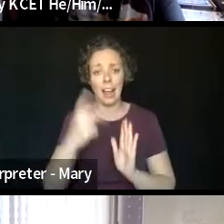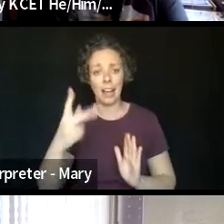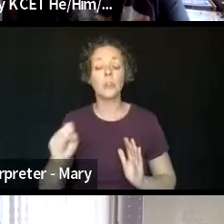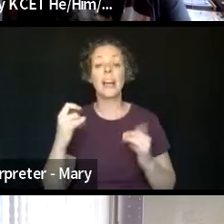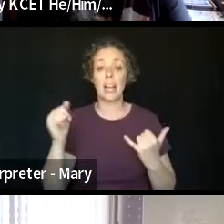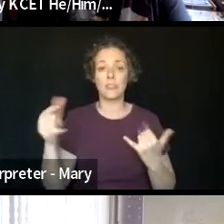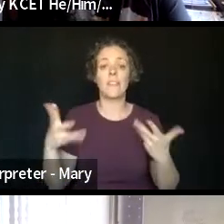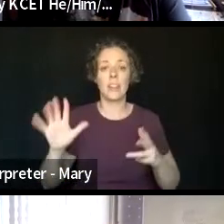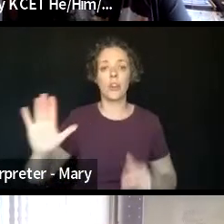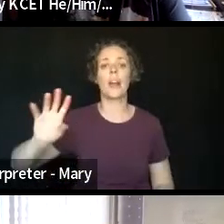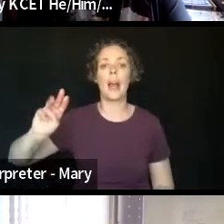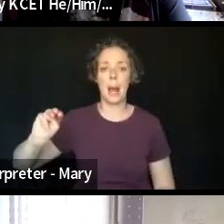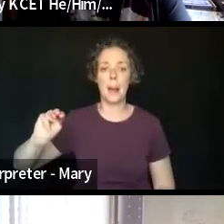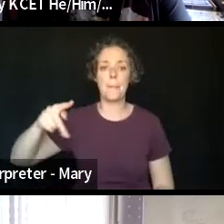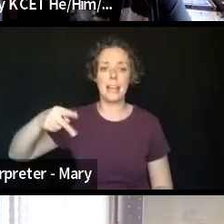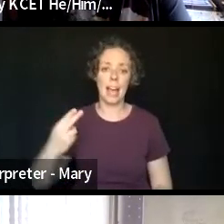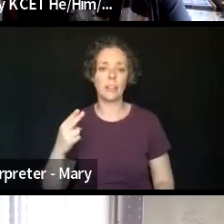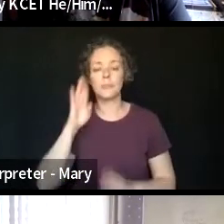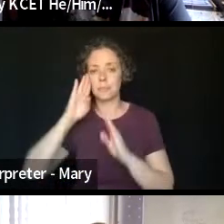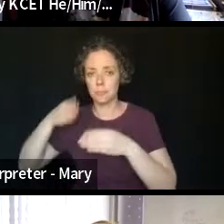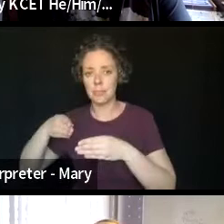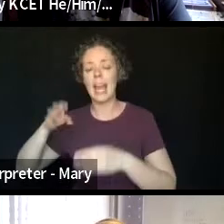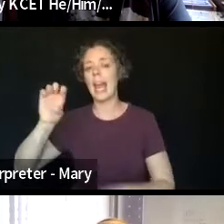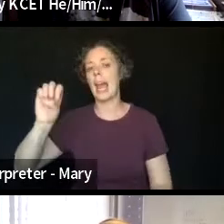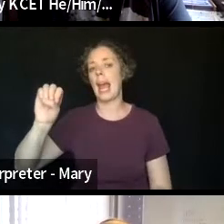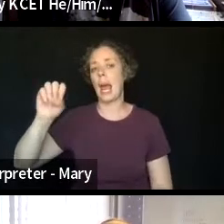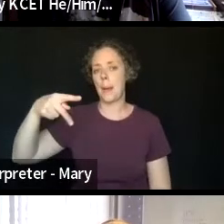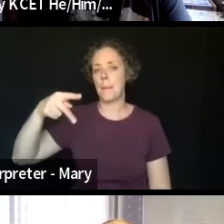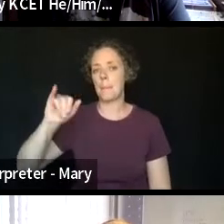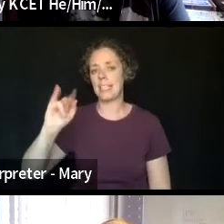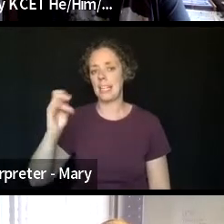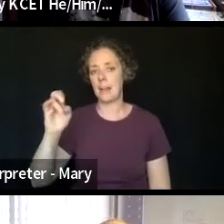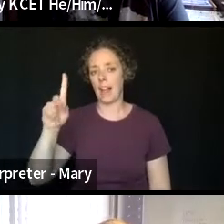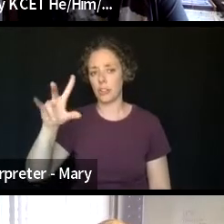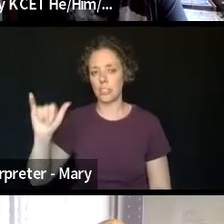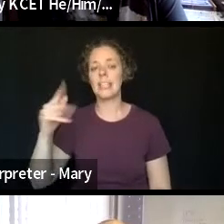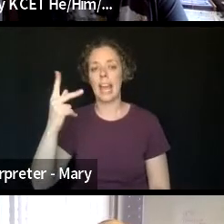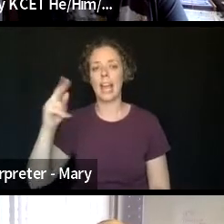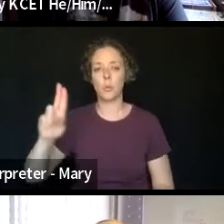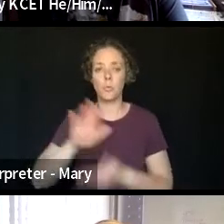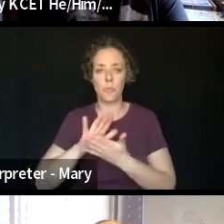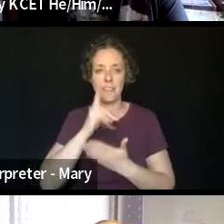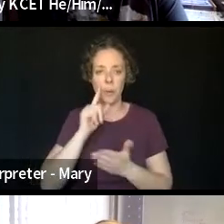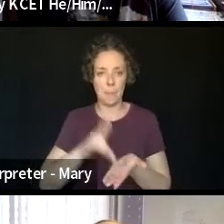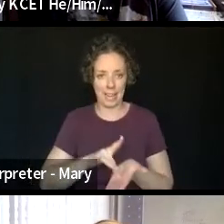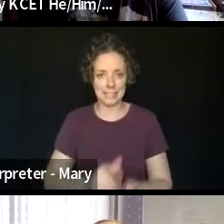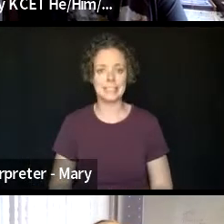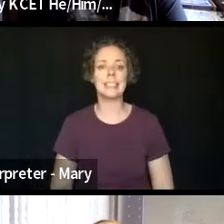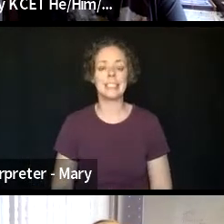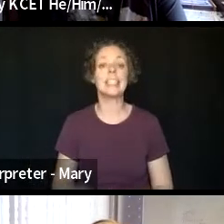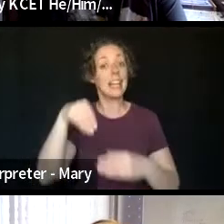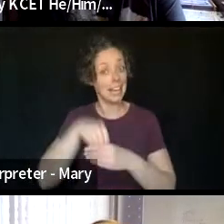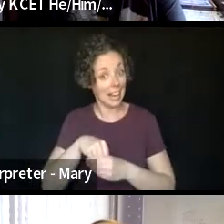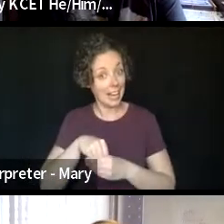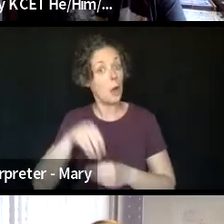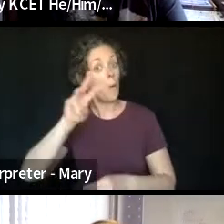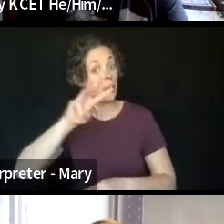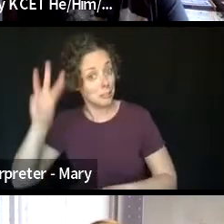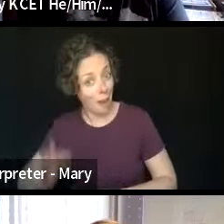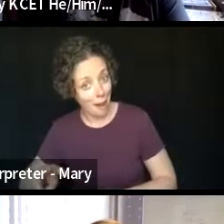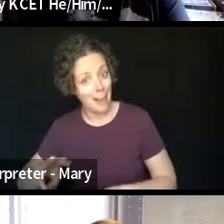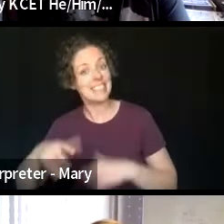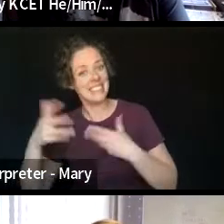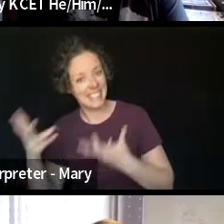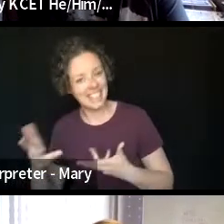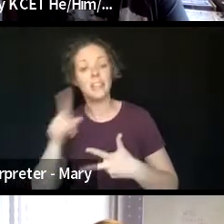her MPH with a concentration in epidemiology at the KU School of Medicine in Wichita. Those